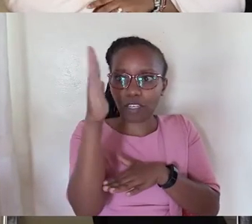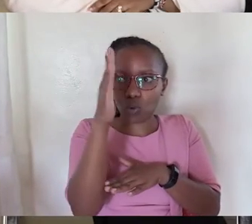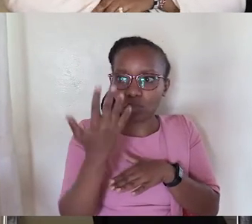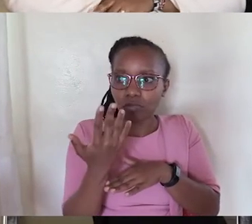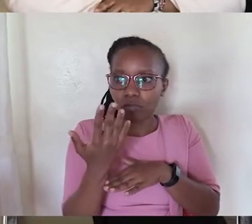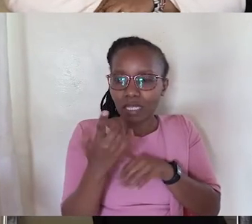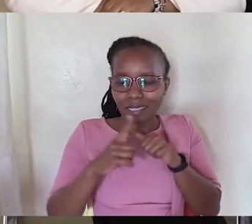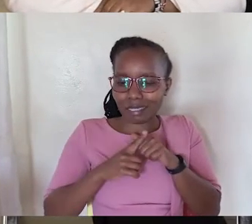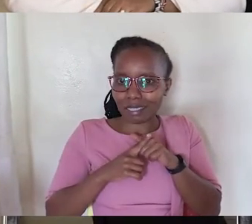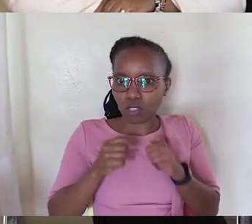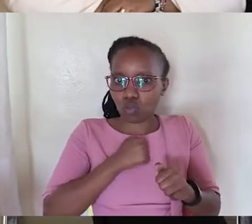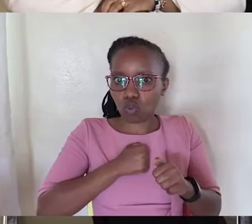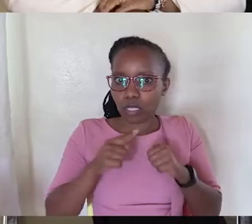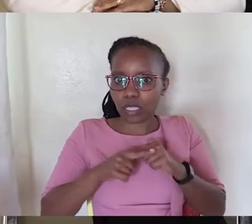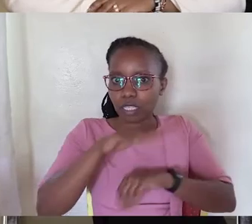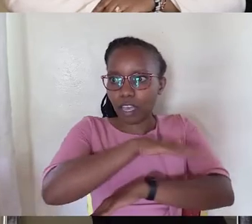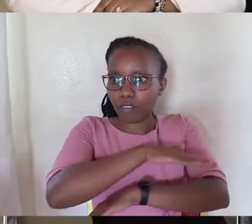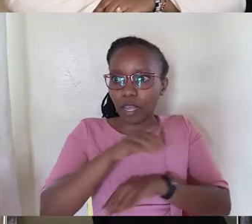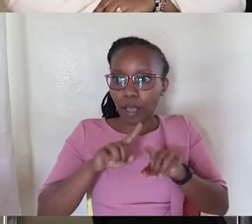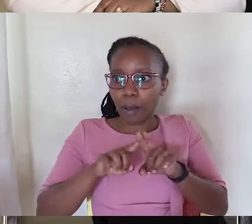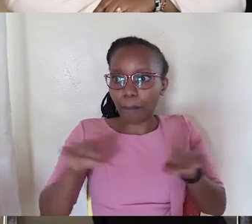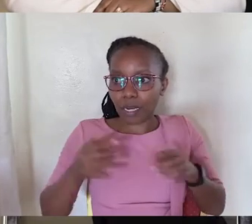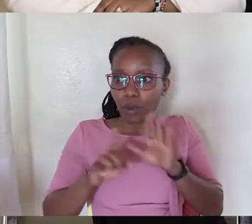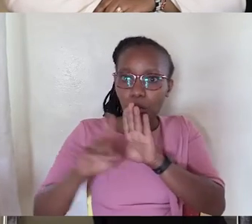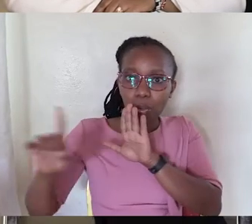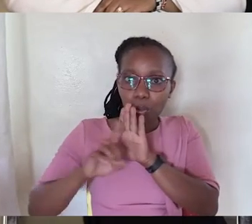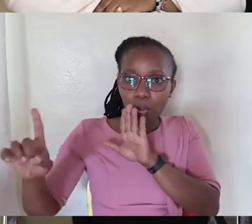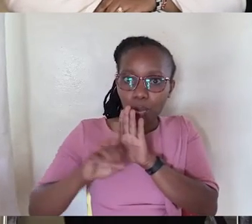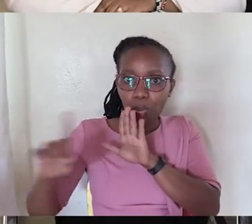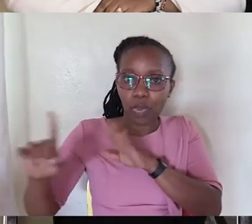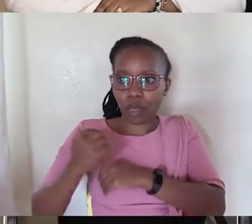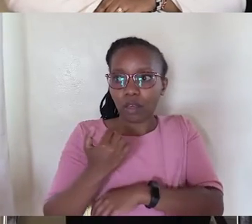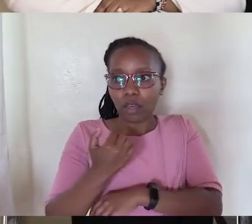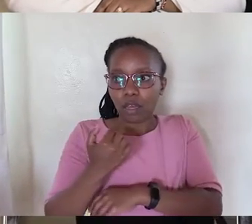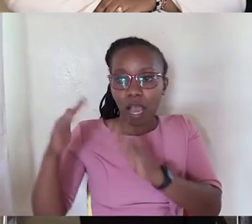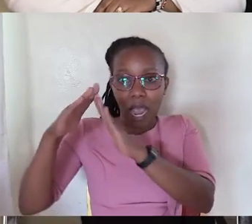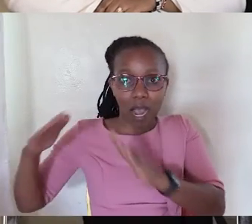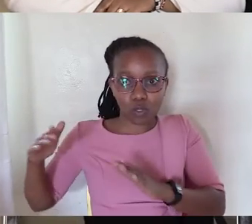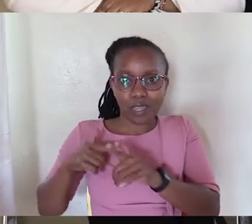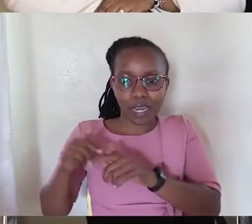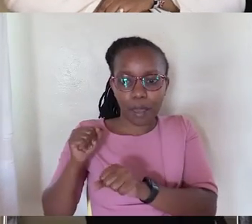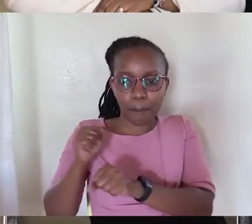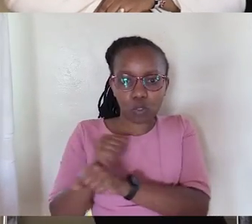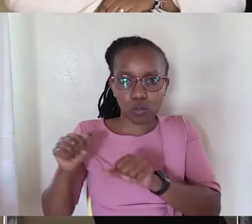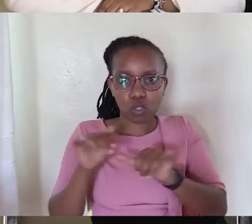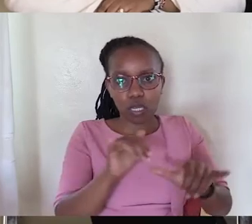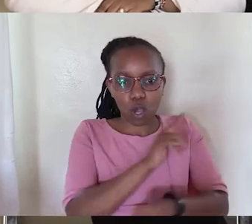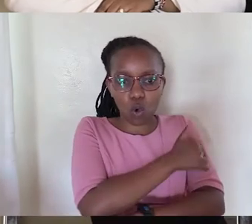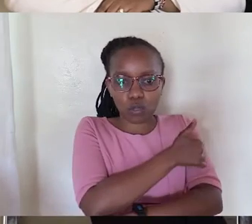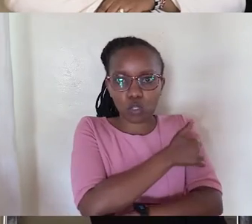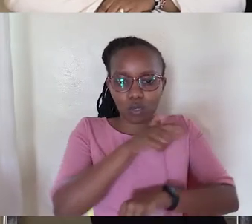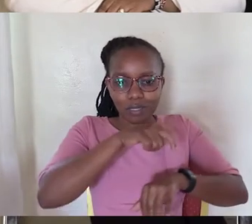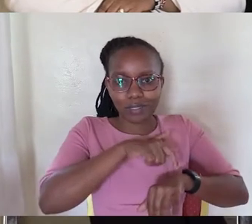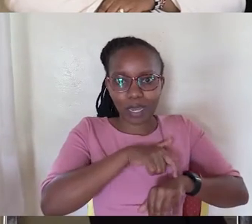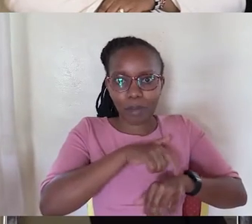was from 6 o'clock. But because nurses have to commute to go to their houses, they are unable to stay beyond 12 o'clock, so because they have to go